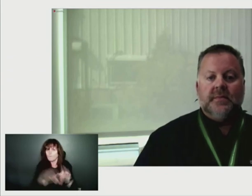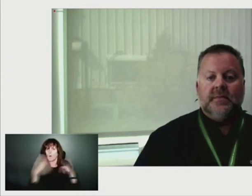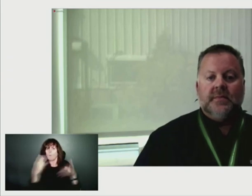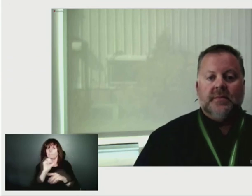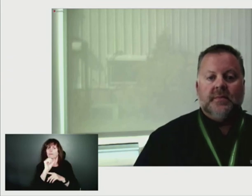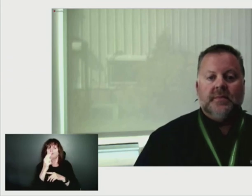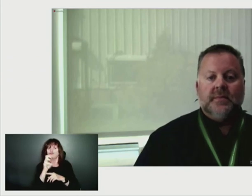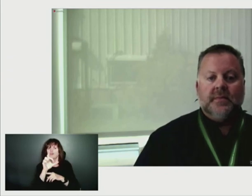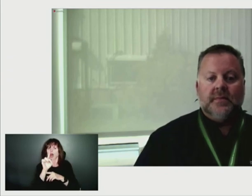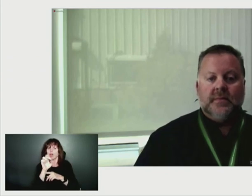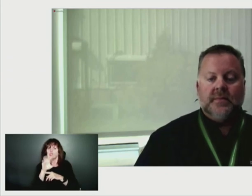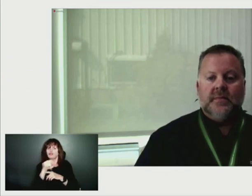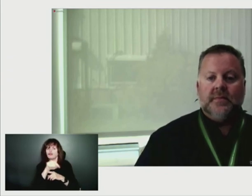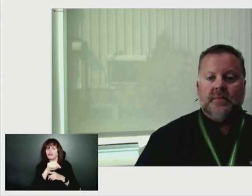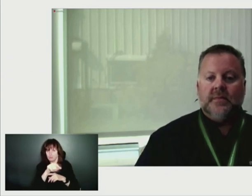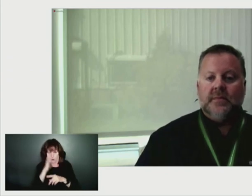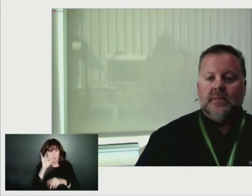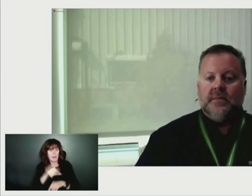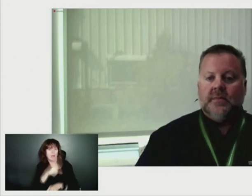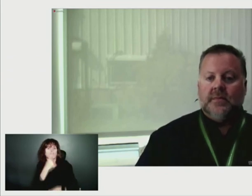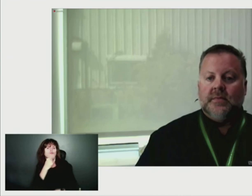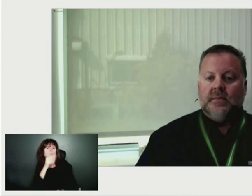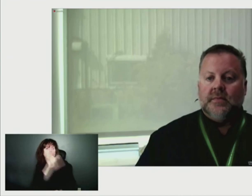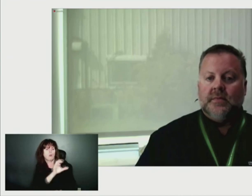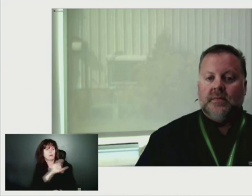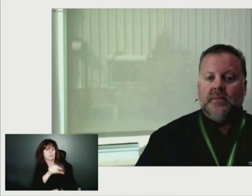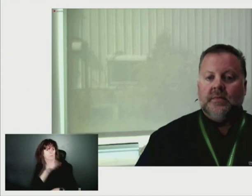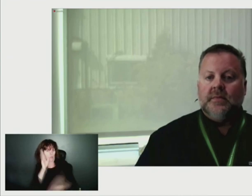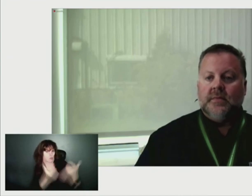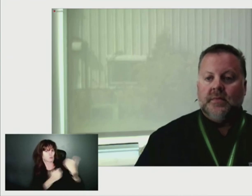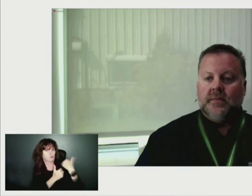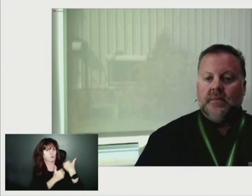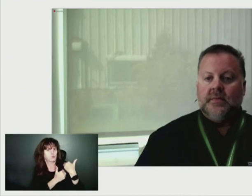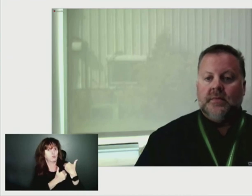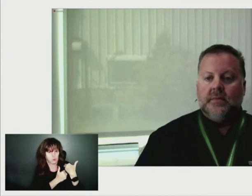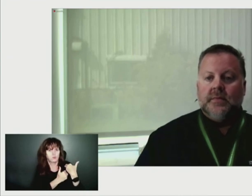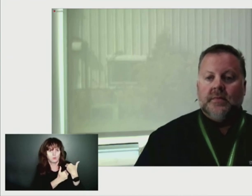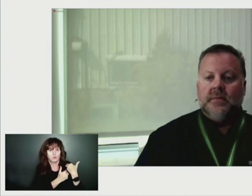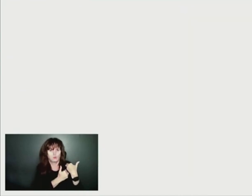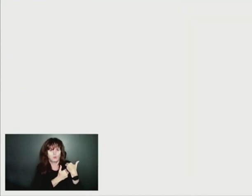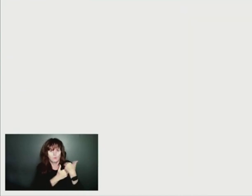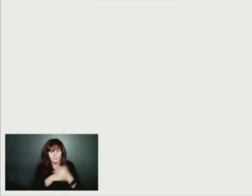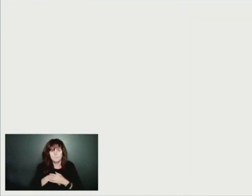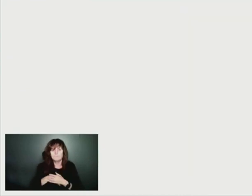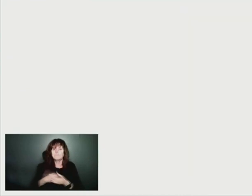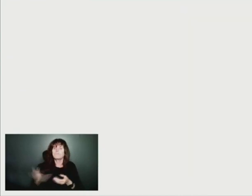Okay, next we'll move to Creason H. Cody from CTV. Go ahead, Creason.